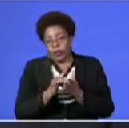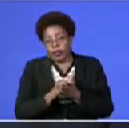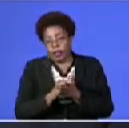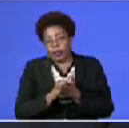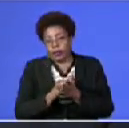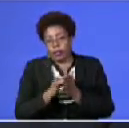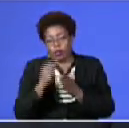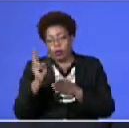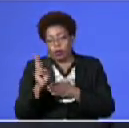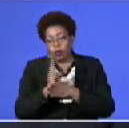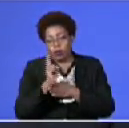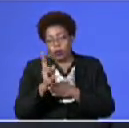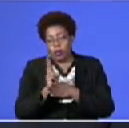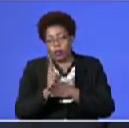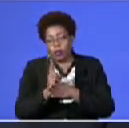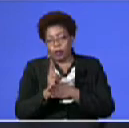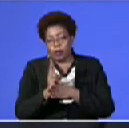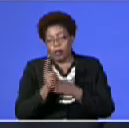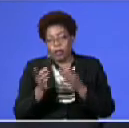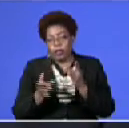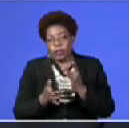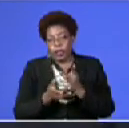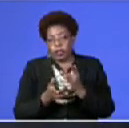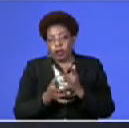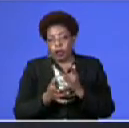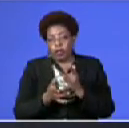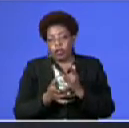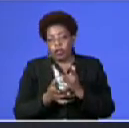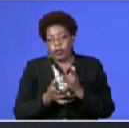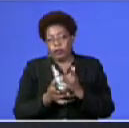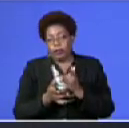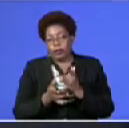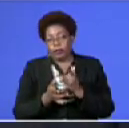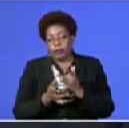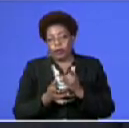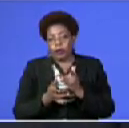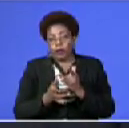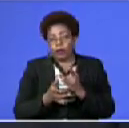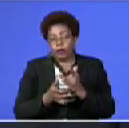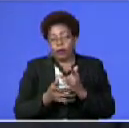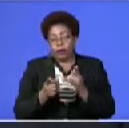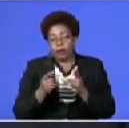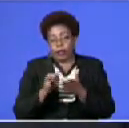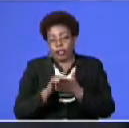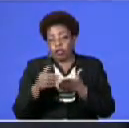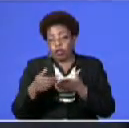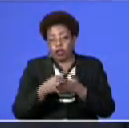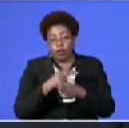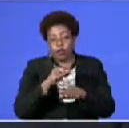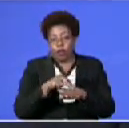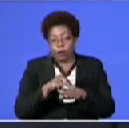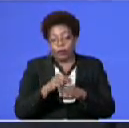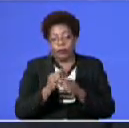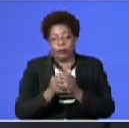we're using technology, which is the new norm, to facilitate what we have to do.